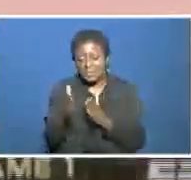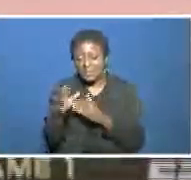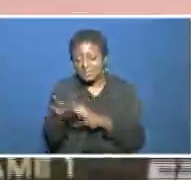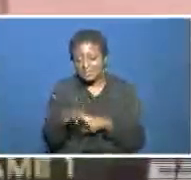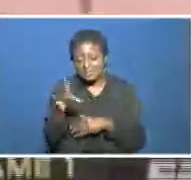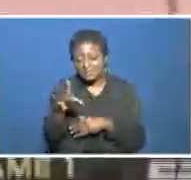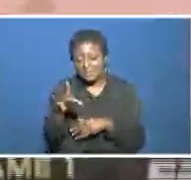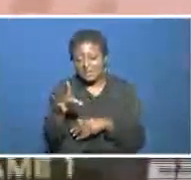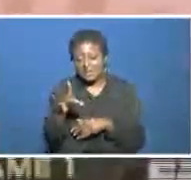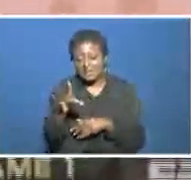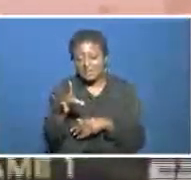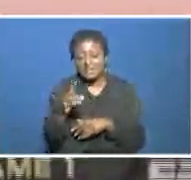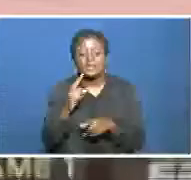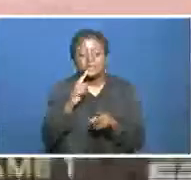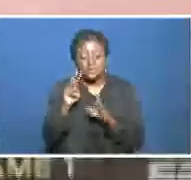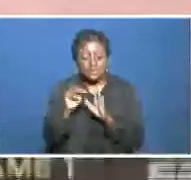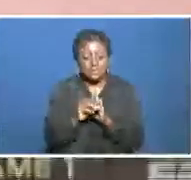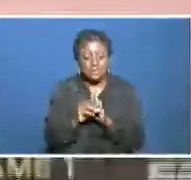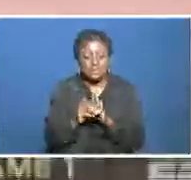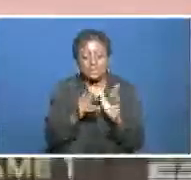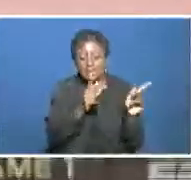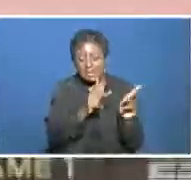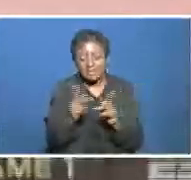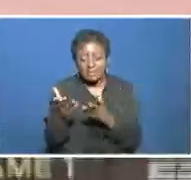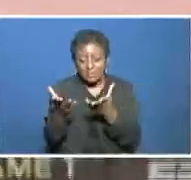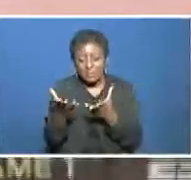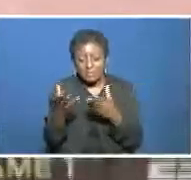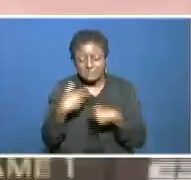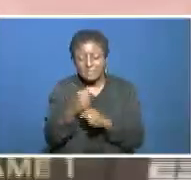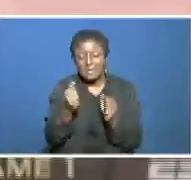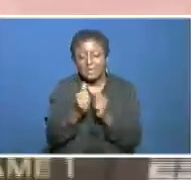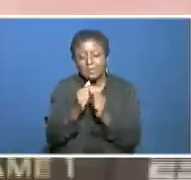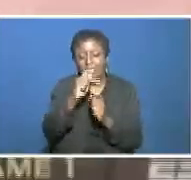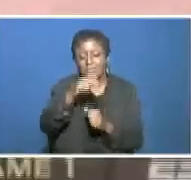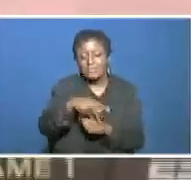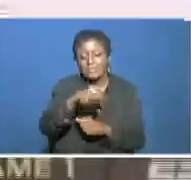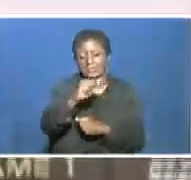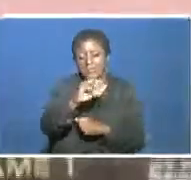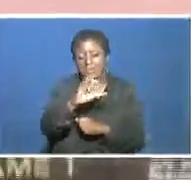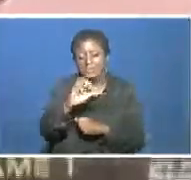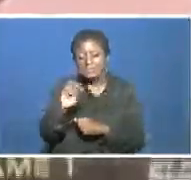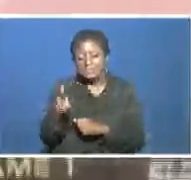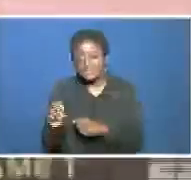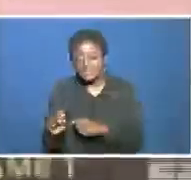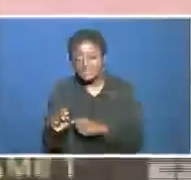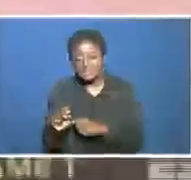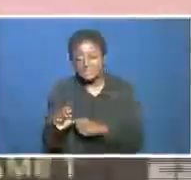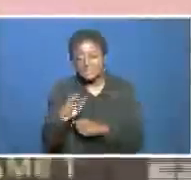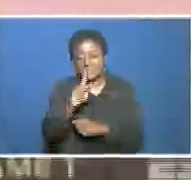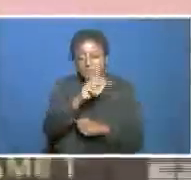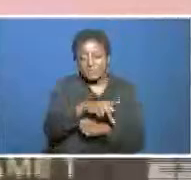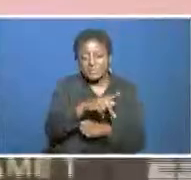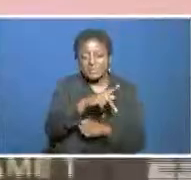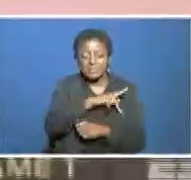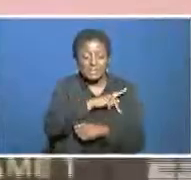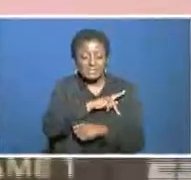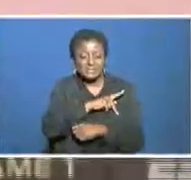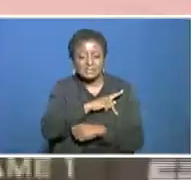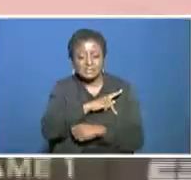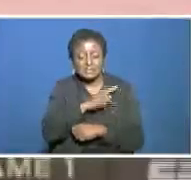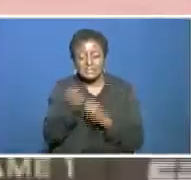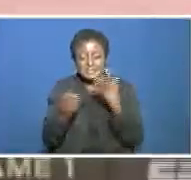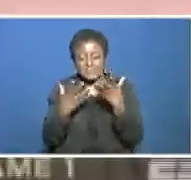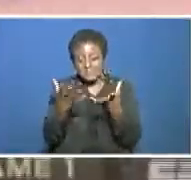they're willing to make with the Pacers. Details around a potential sign and trade remain unclear, and the Pacers have even expressed a willingness to give him an